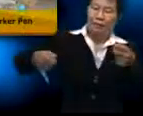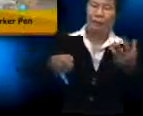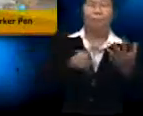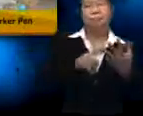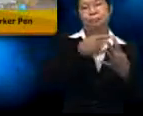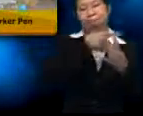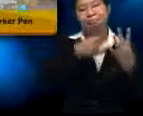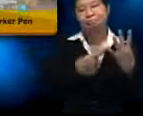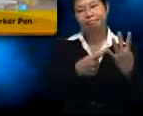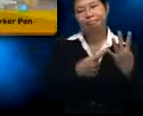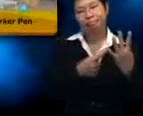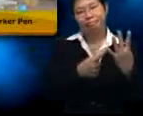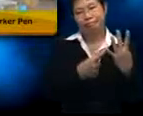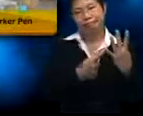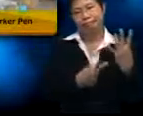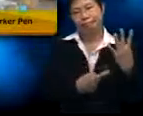and your